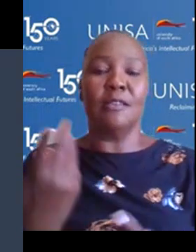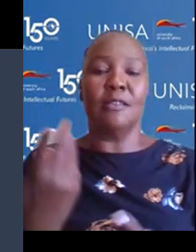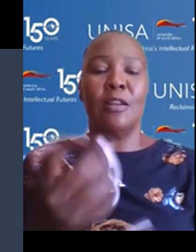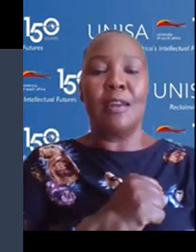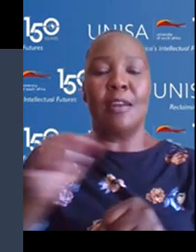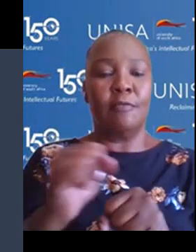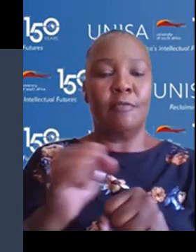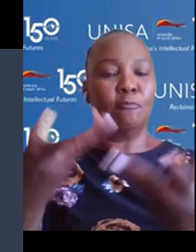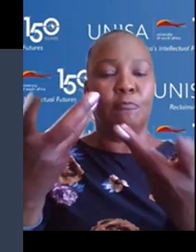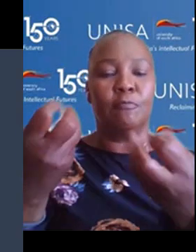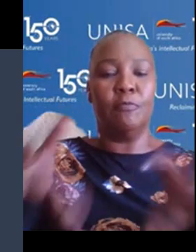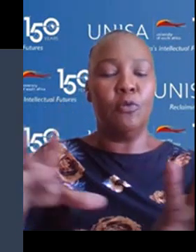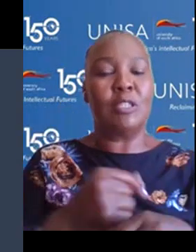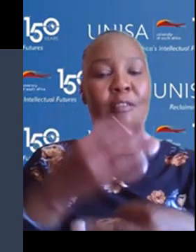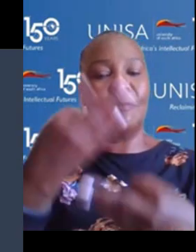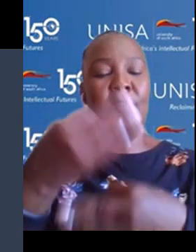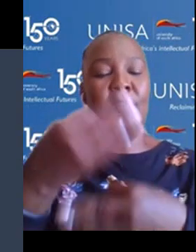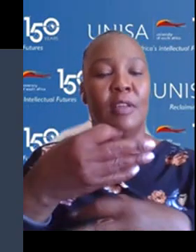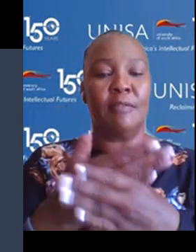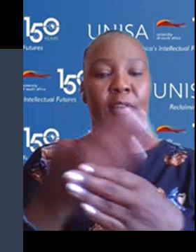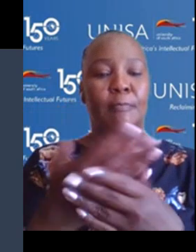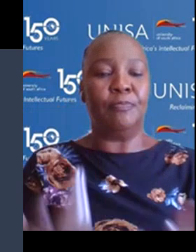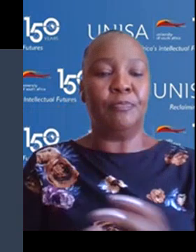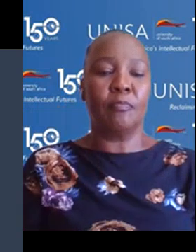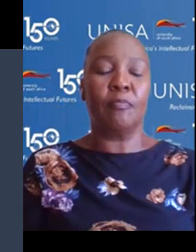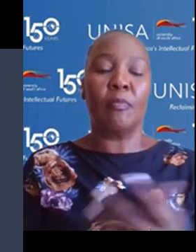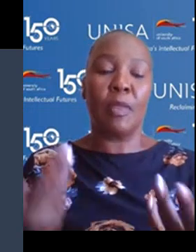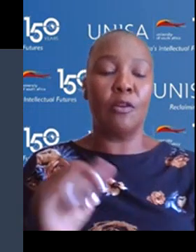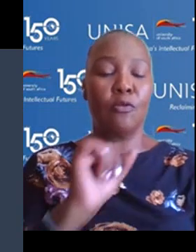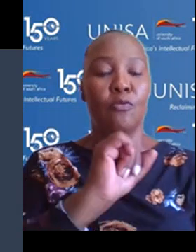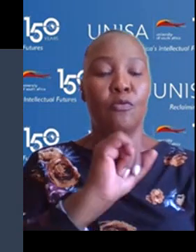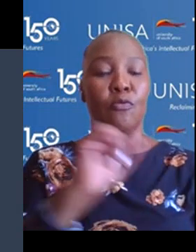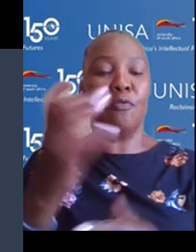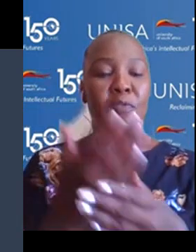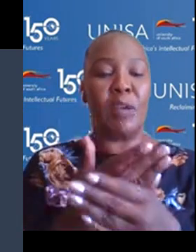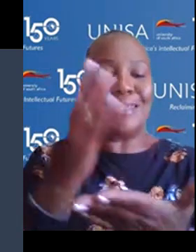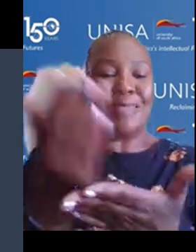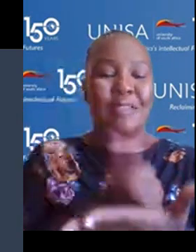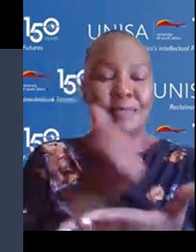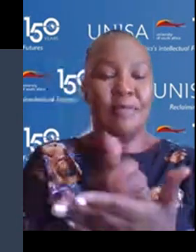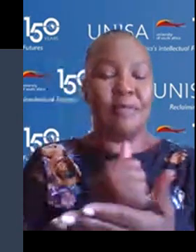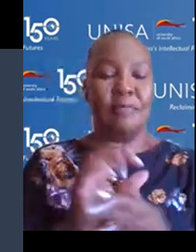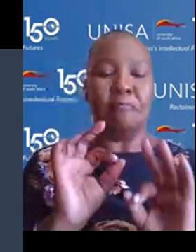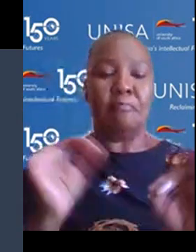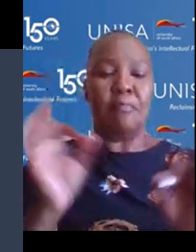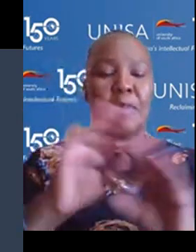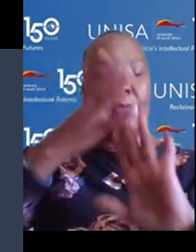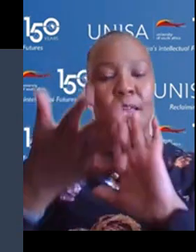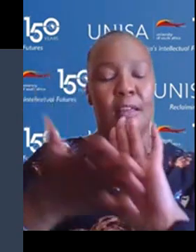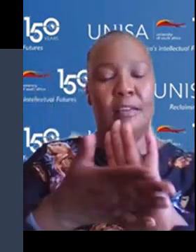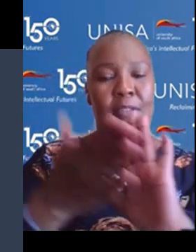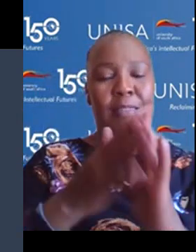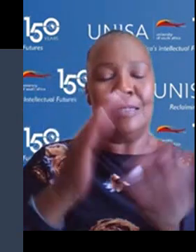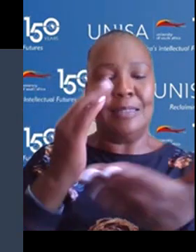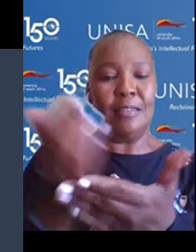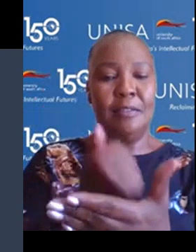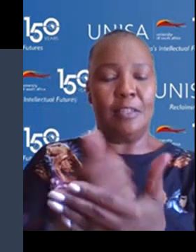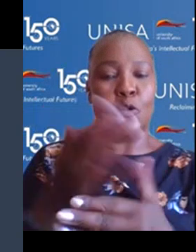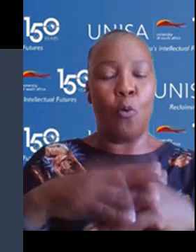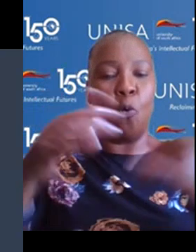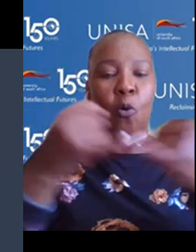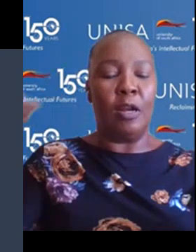not lose that files. Your files are secured and safe. Everything is securely saved